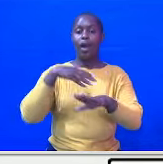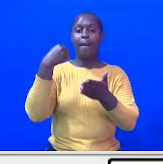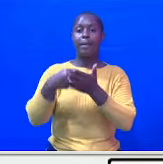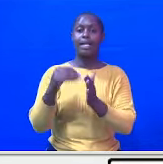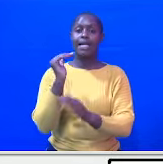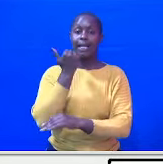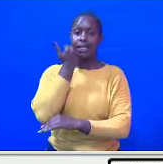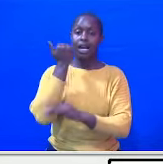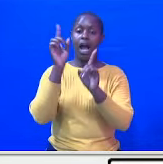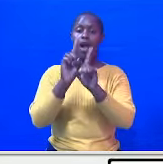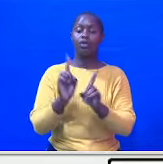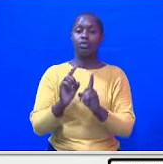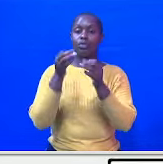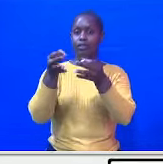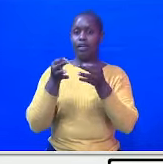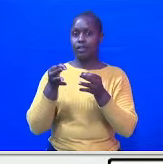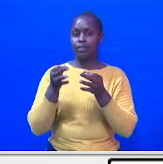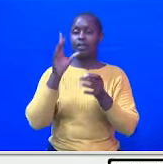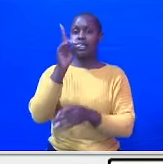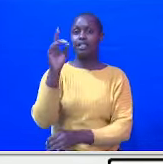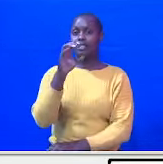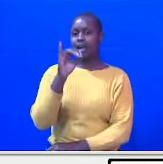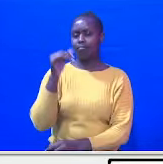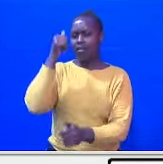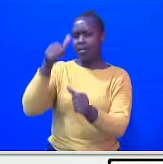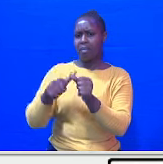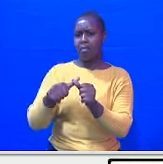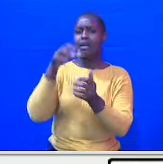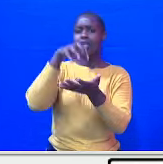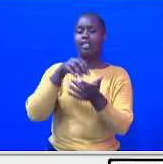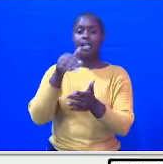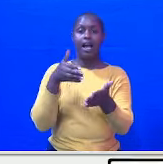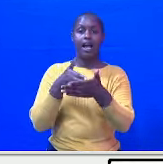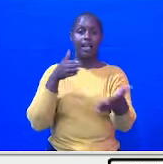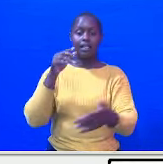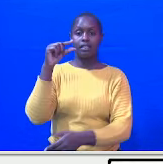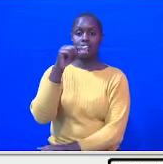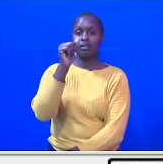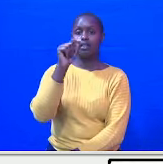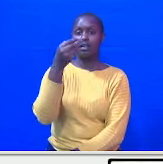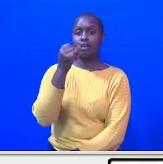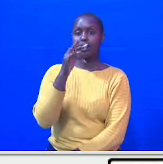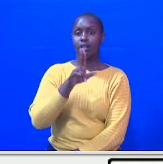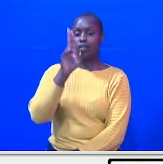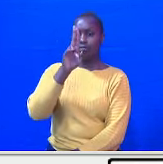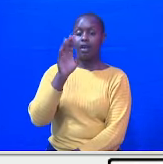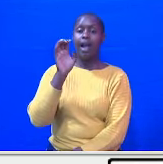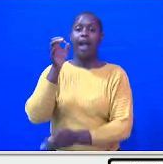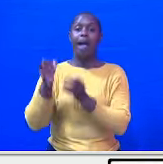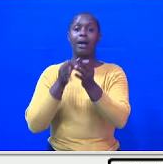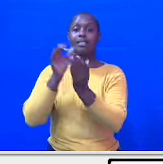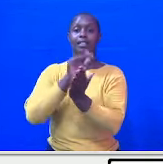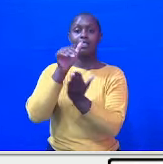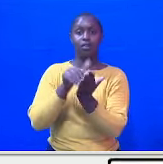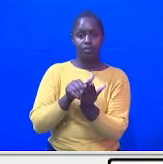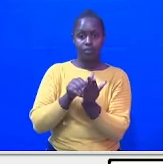crimes as well. DCR recommended charges against Member of Parliament Benjamin Gadiru of Embakasi Central, James Gakuya